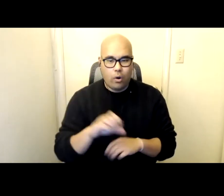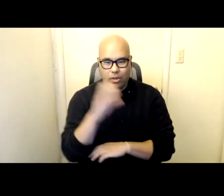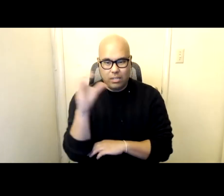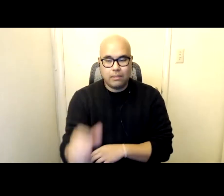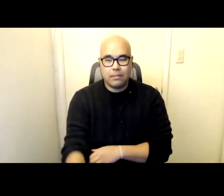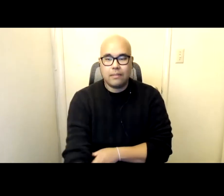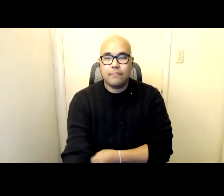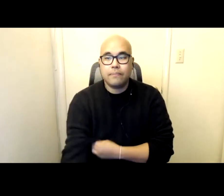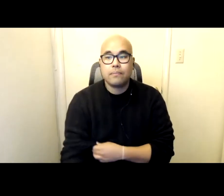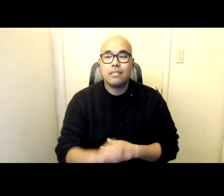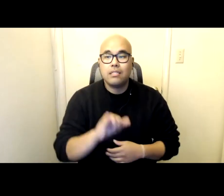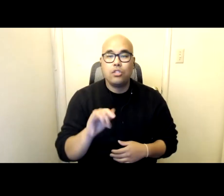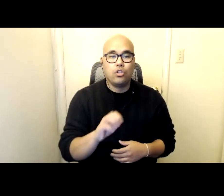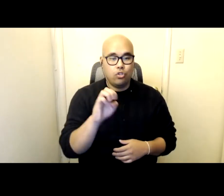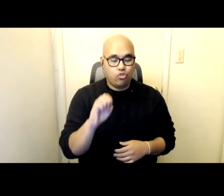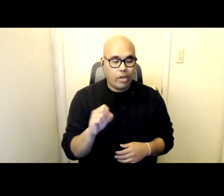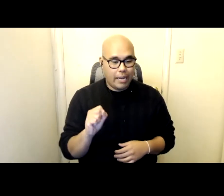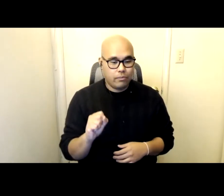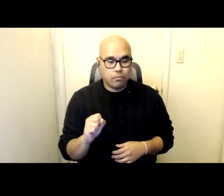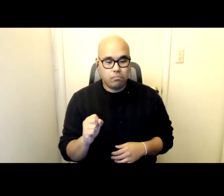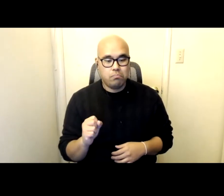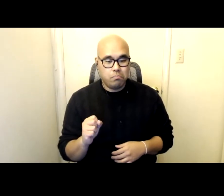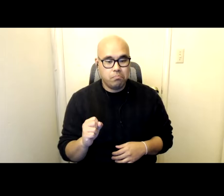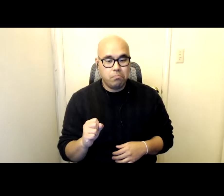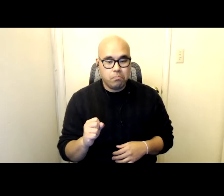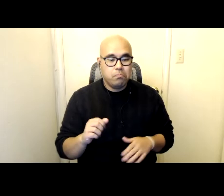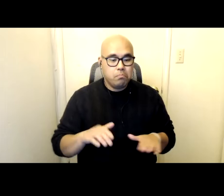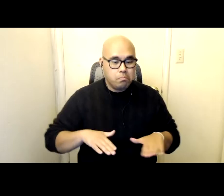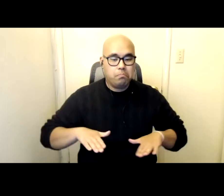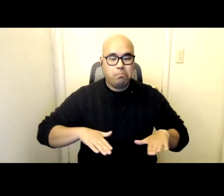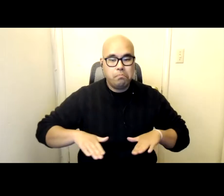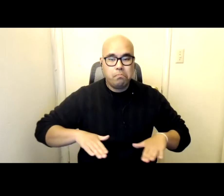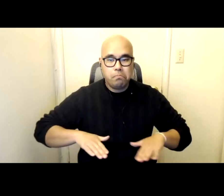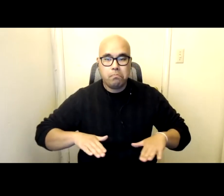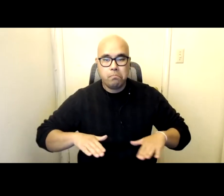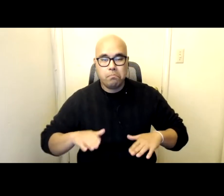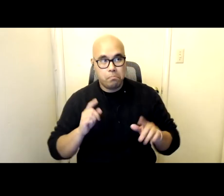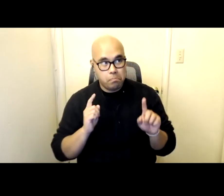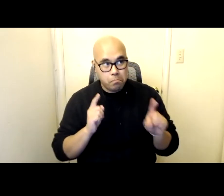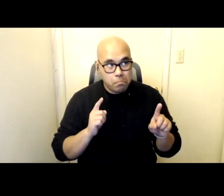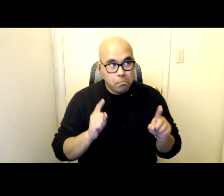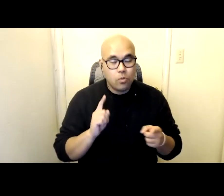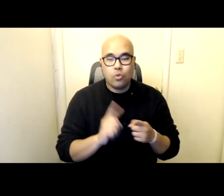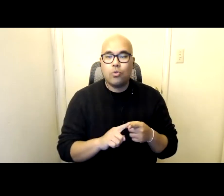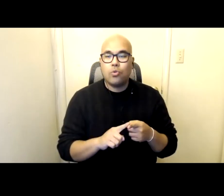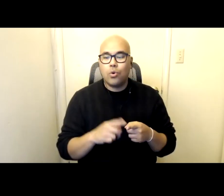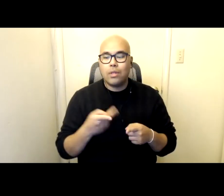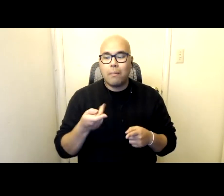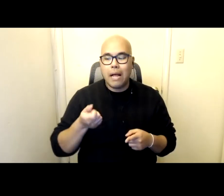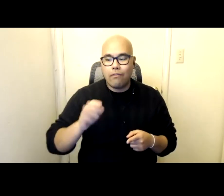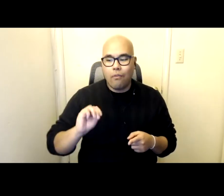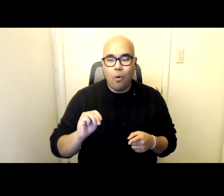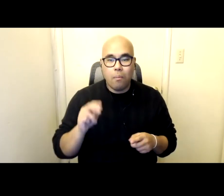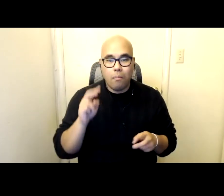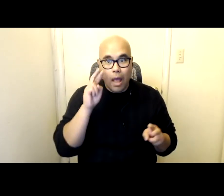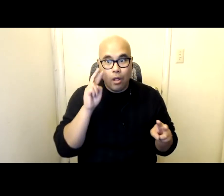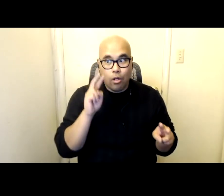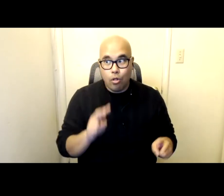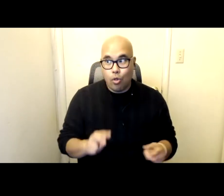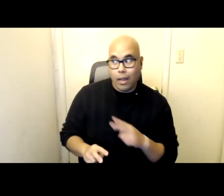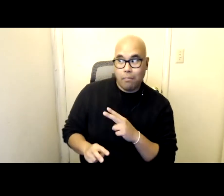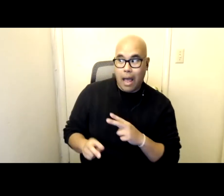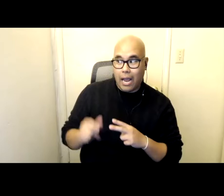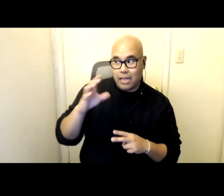James makes his way at an intentional pace toward the platform, glancing back at the man